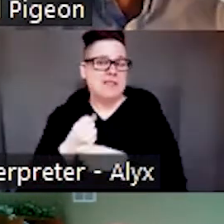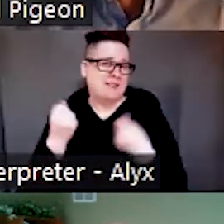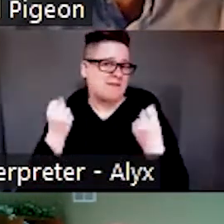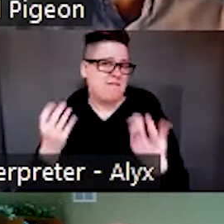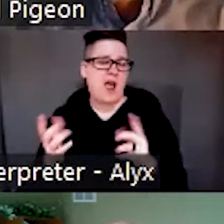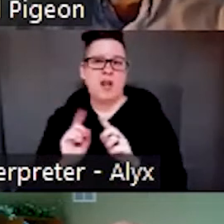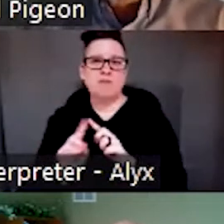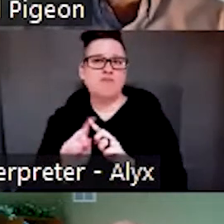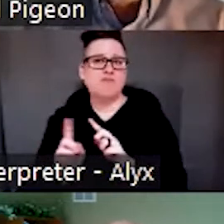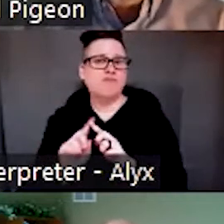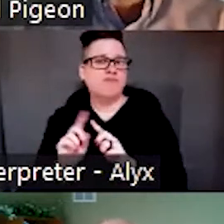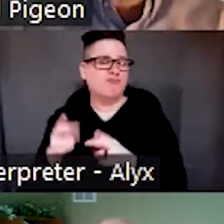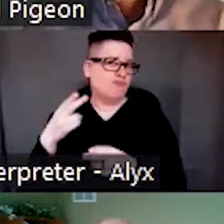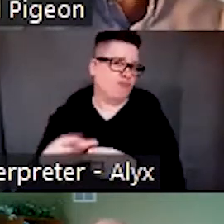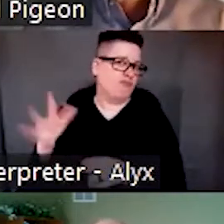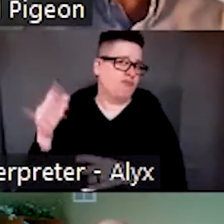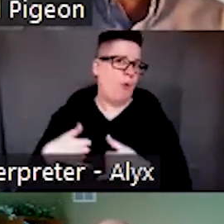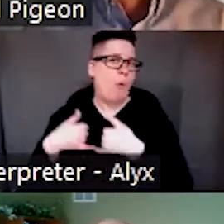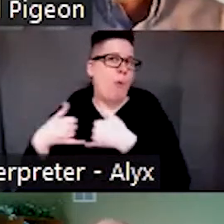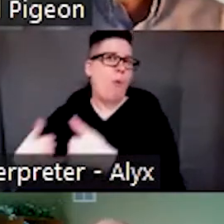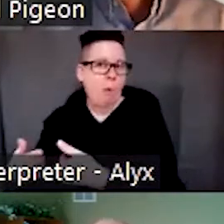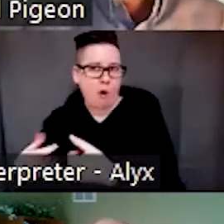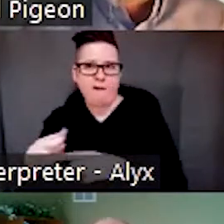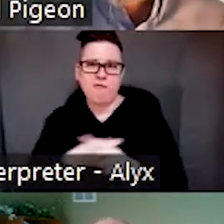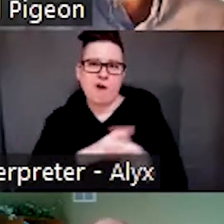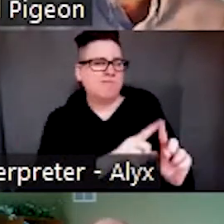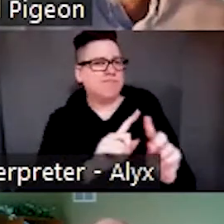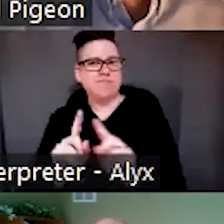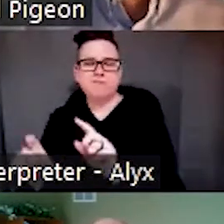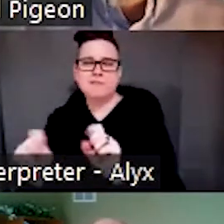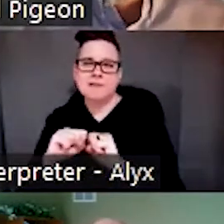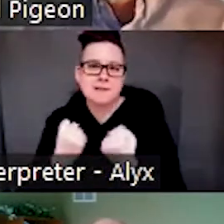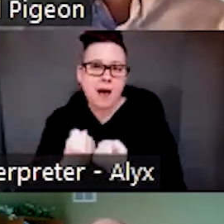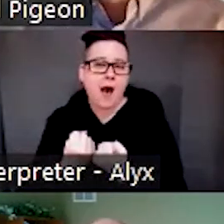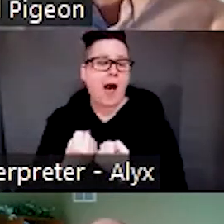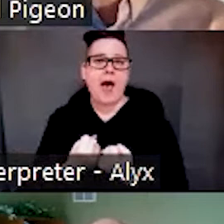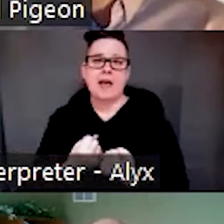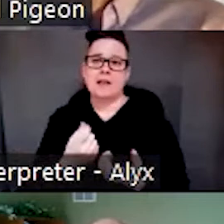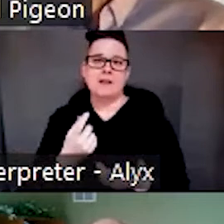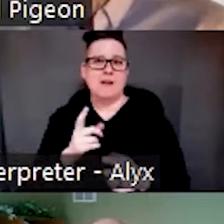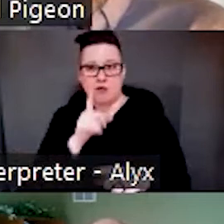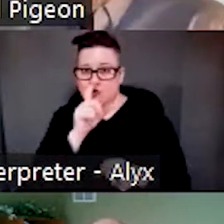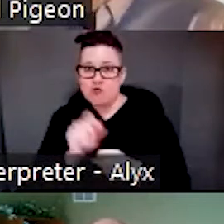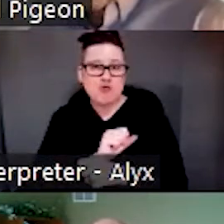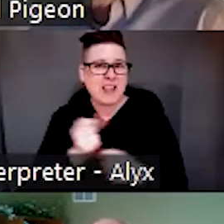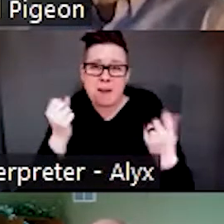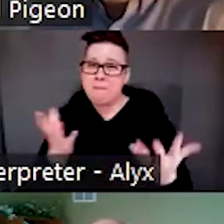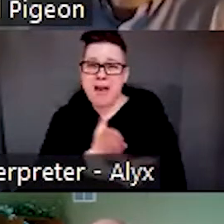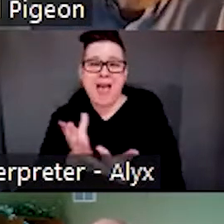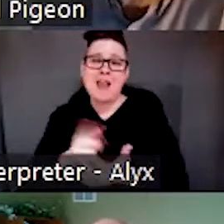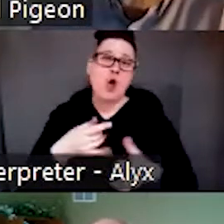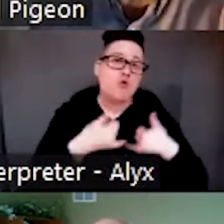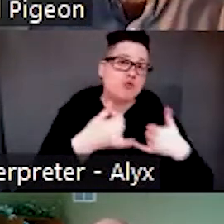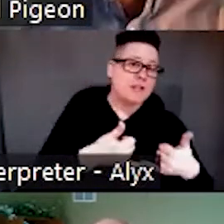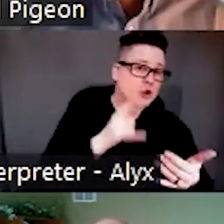of distinguished awards from various societies. But the range is multidimensional: a research award, an